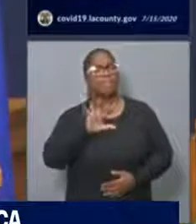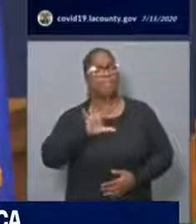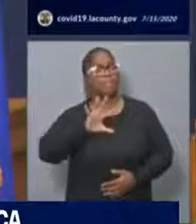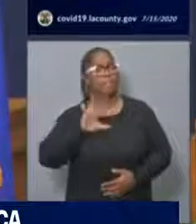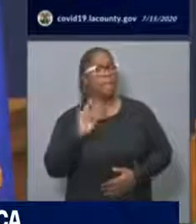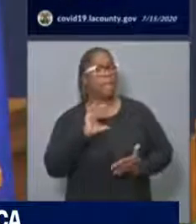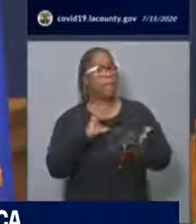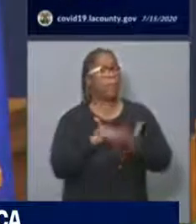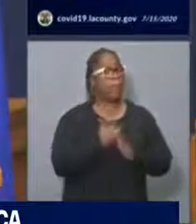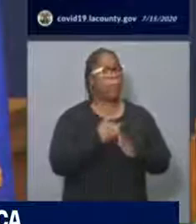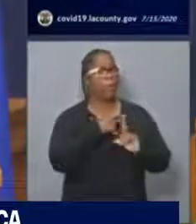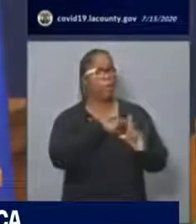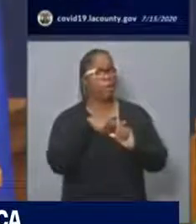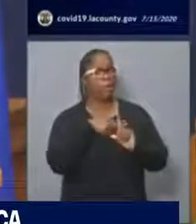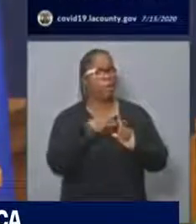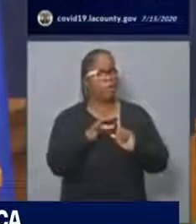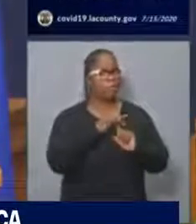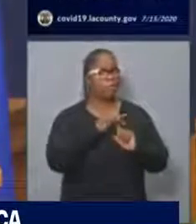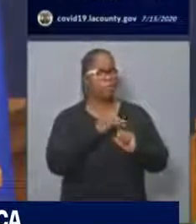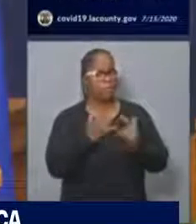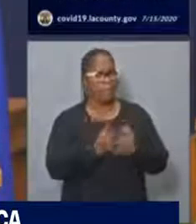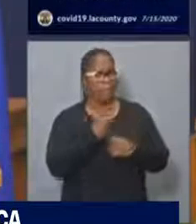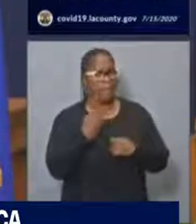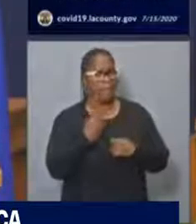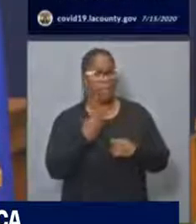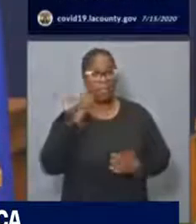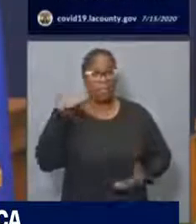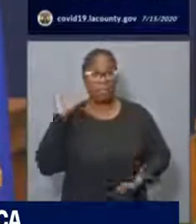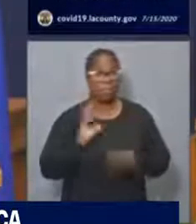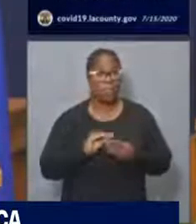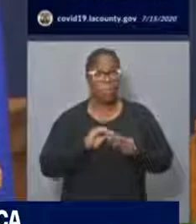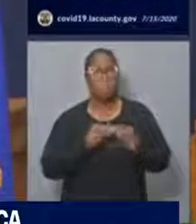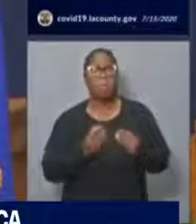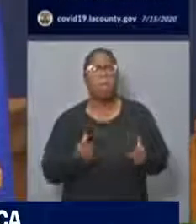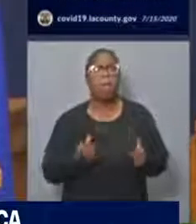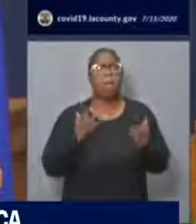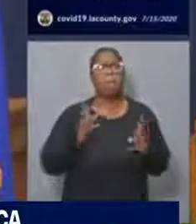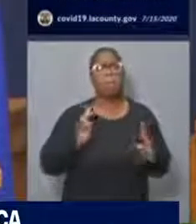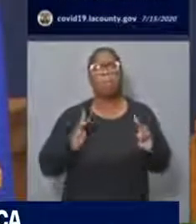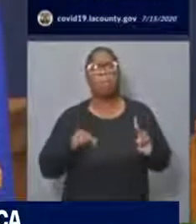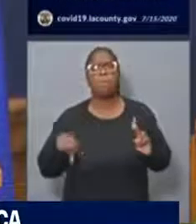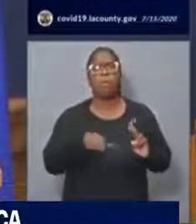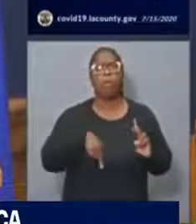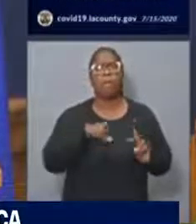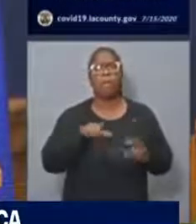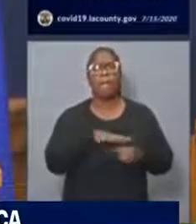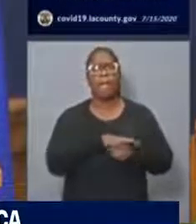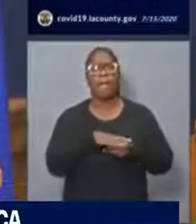2,758 new cases today, and this does bring the total number of cases in LA County to